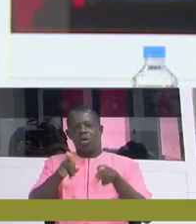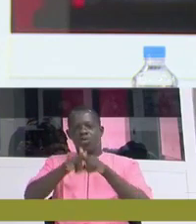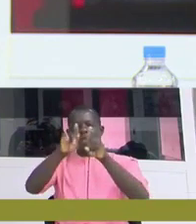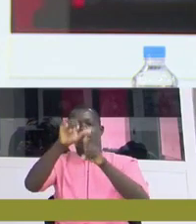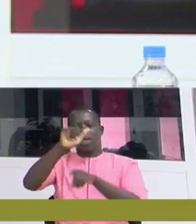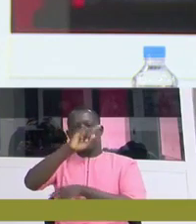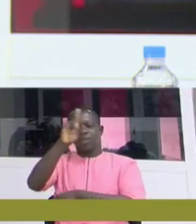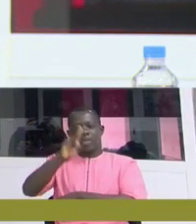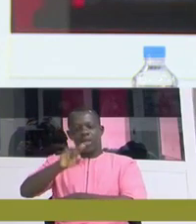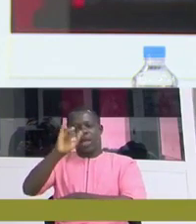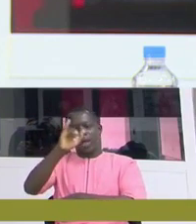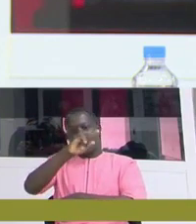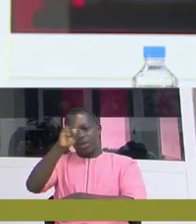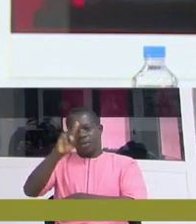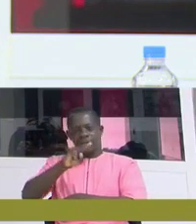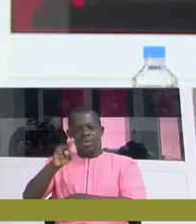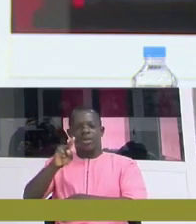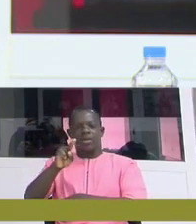let us arrange each other with Aziz.